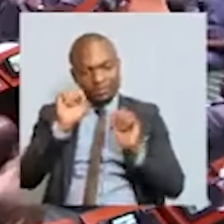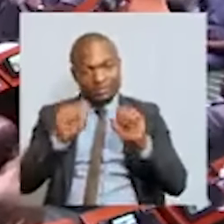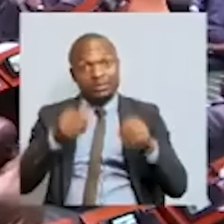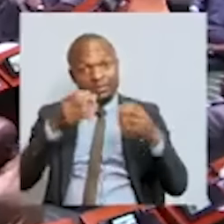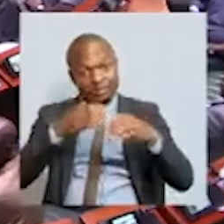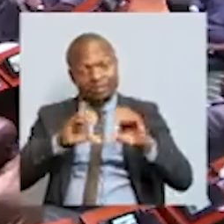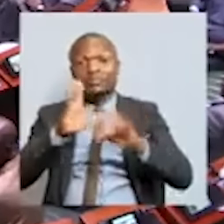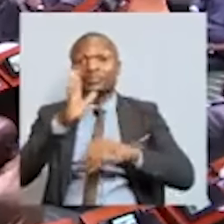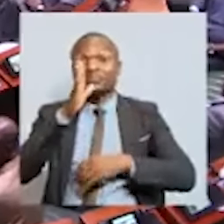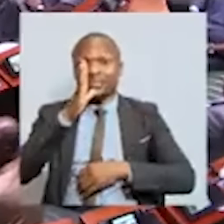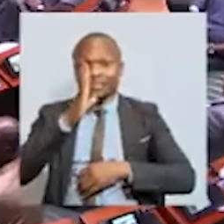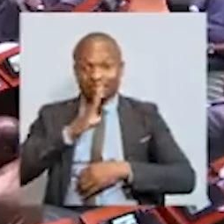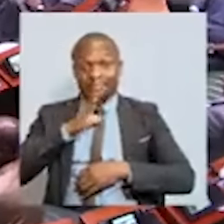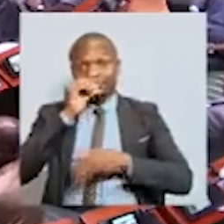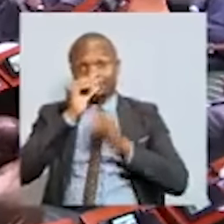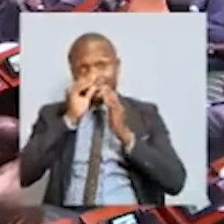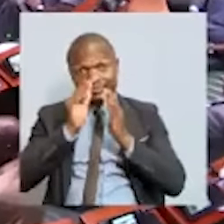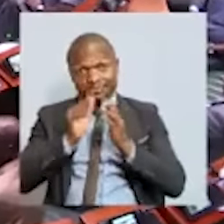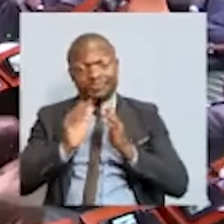Madam Speaker,